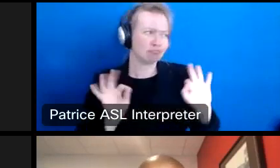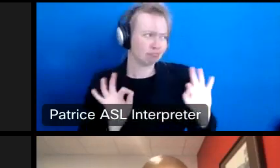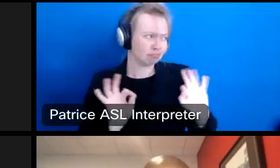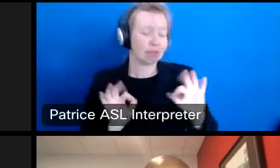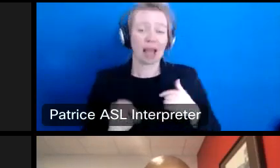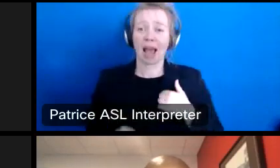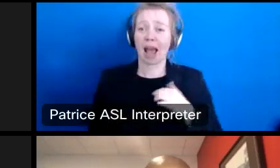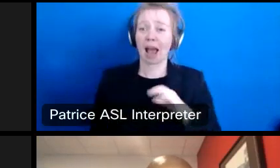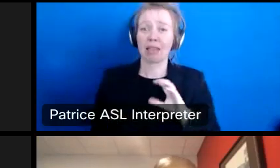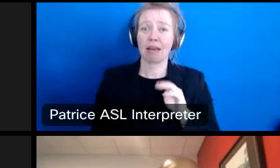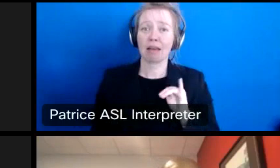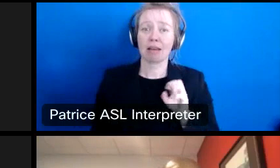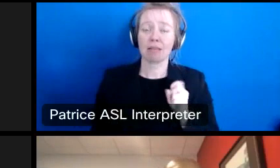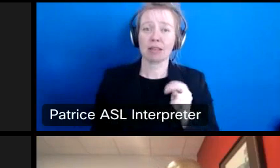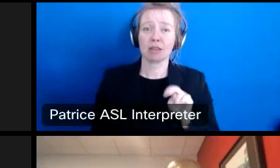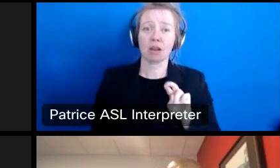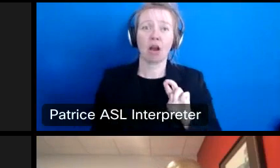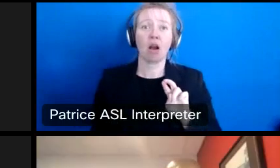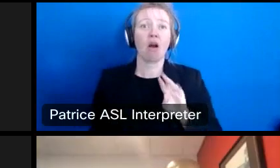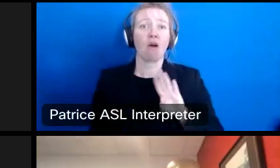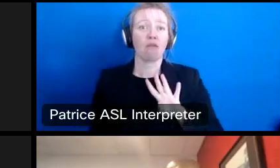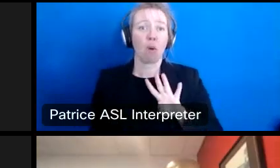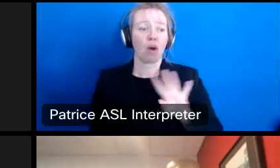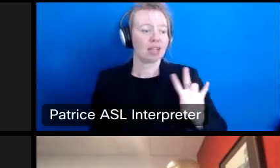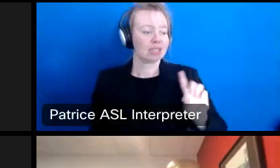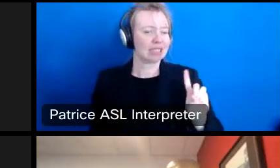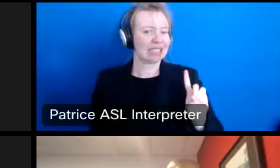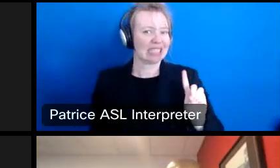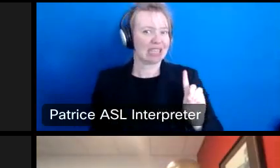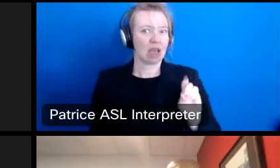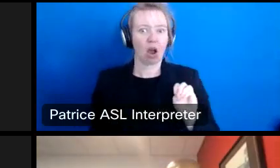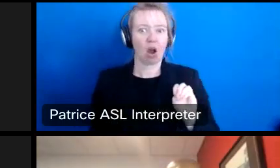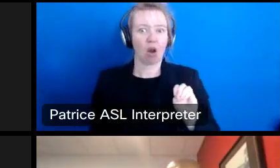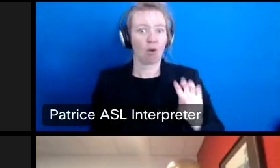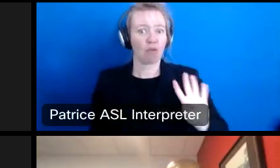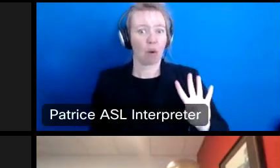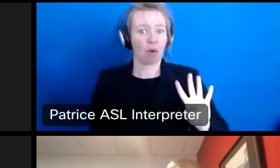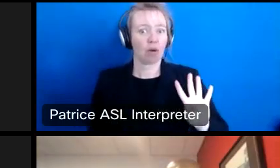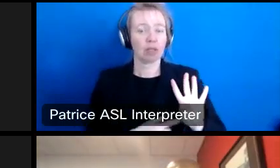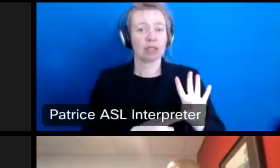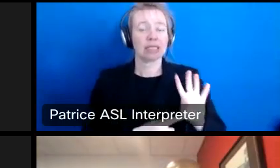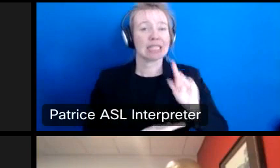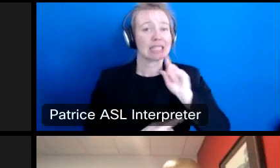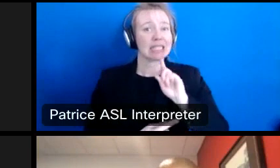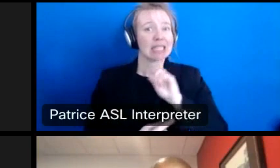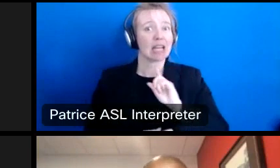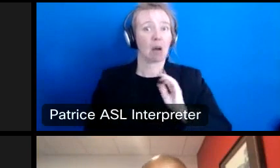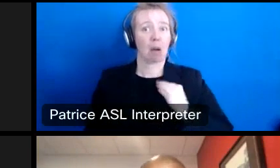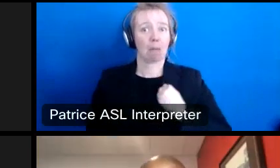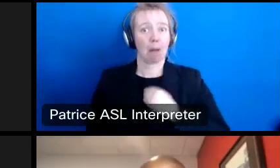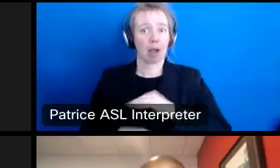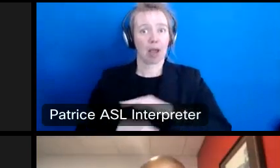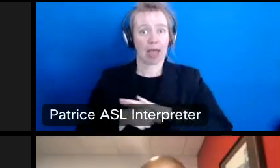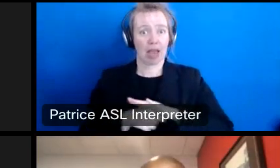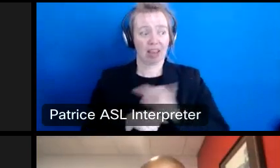of 4D04, and actually the 4D single member area is made